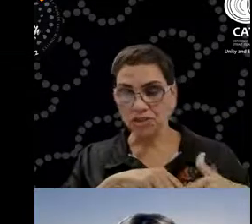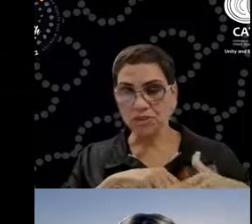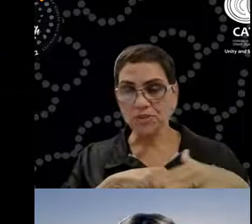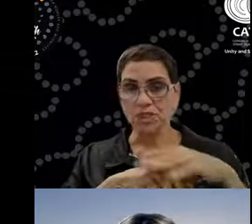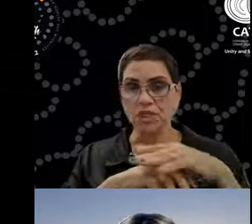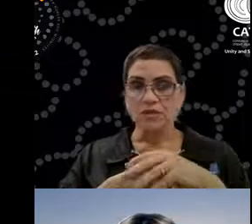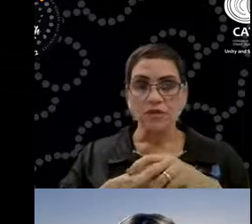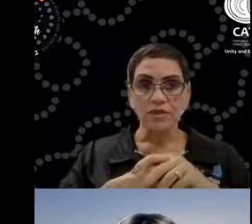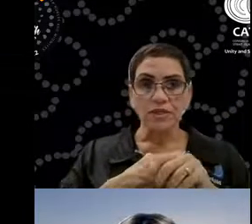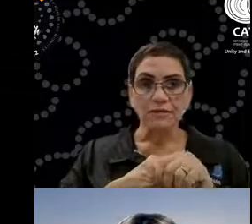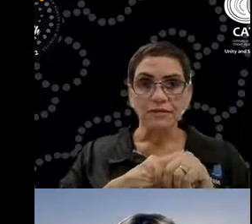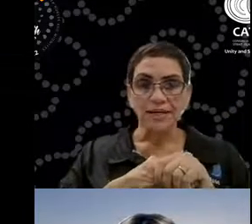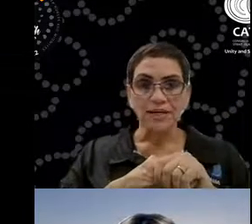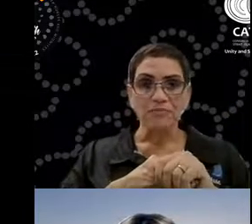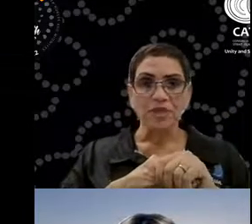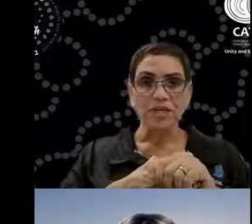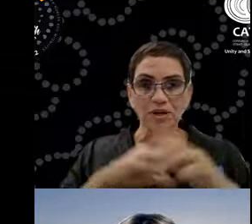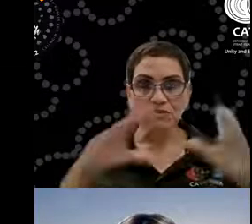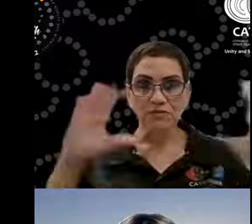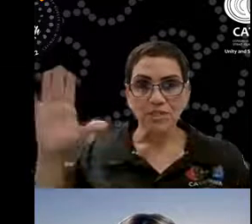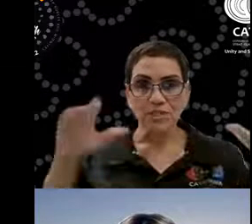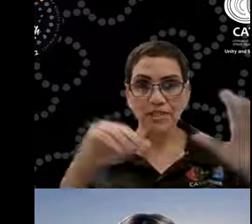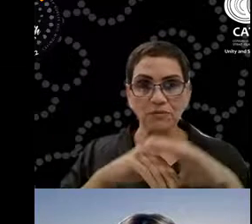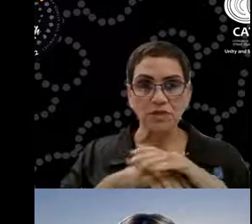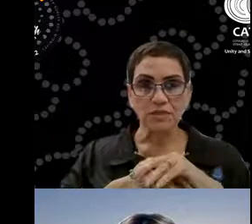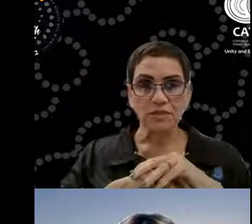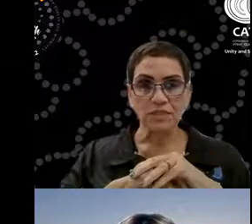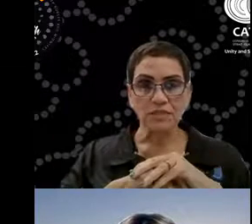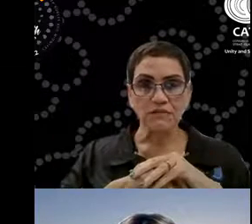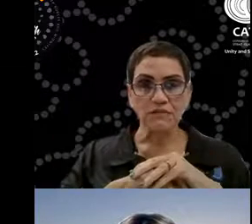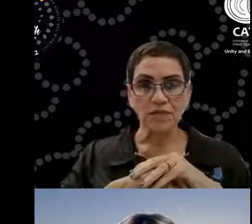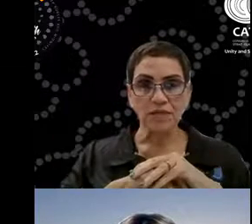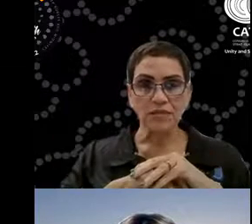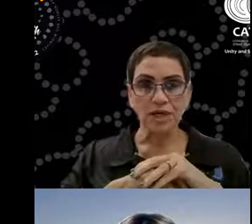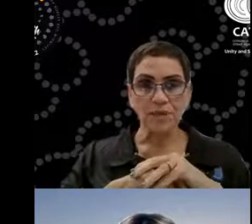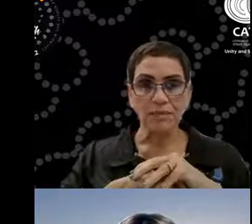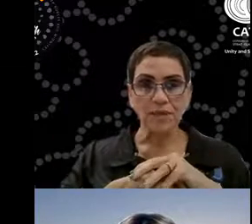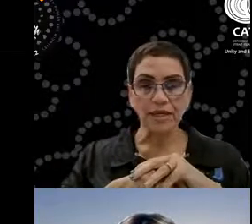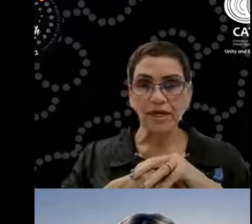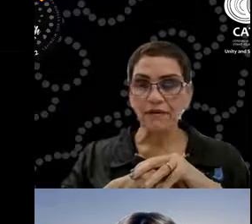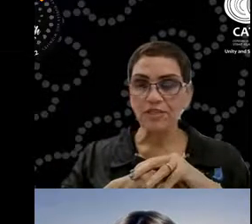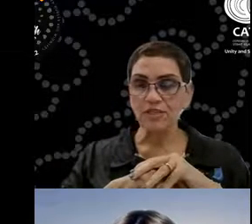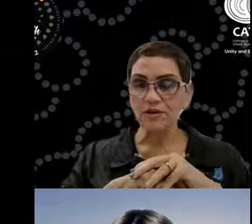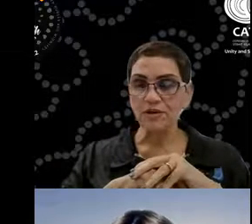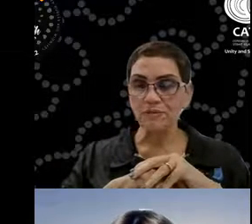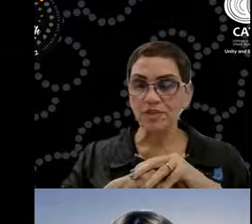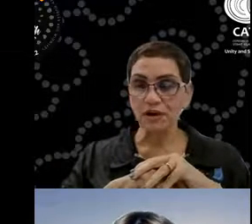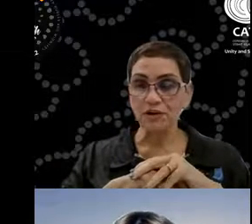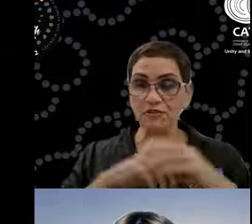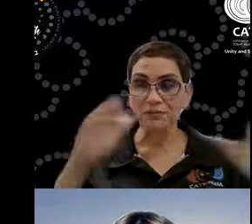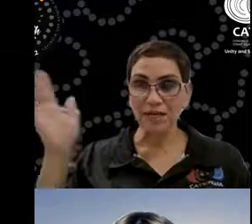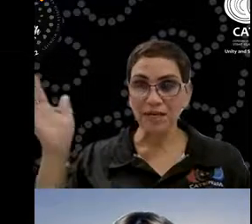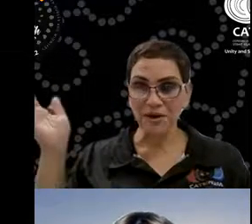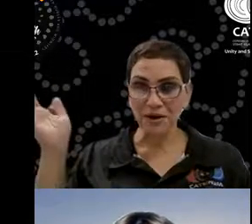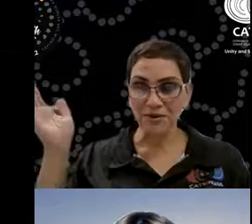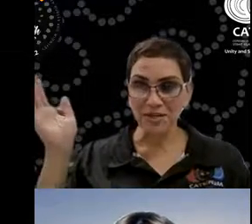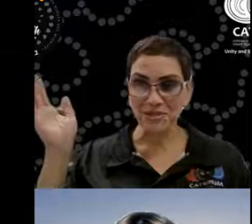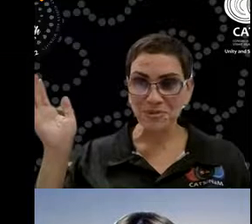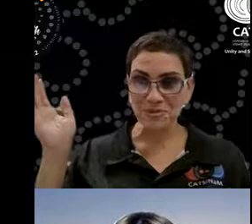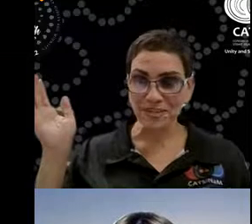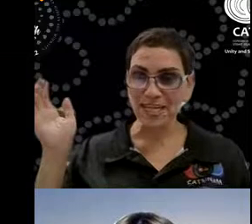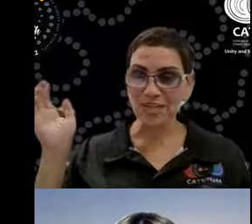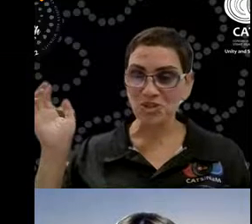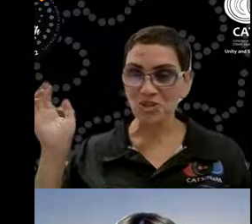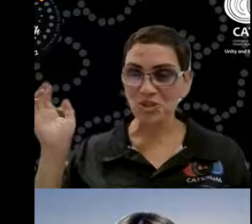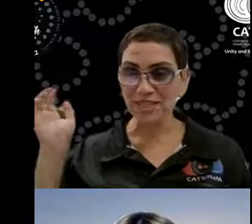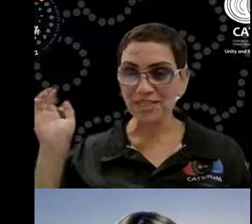either read the transcript or you can hear my voice again, which you're going to get sick of hearing throughout Mullumbimby. Sorry, it was COVID and we had no